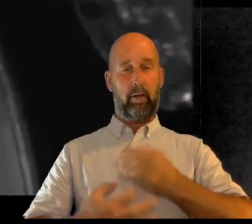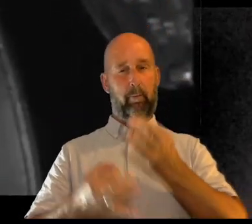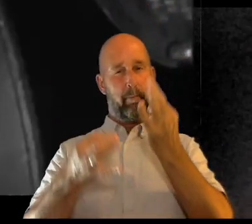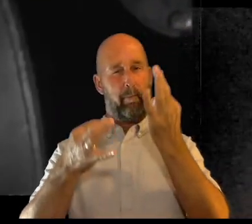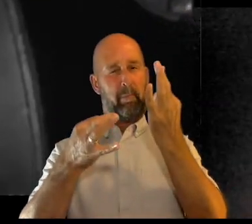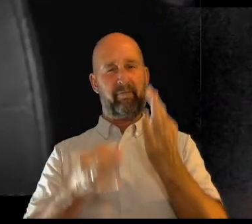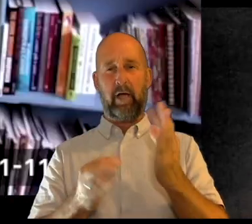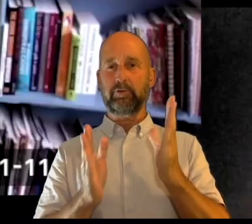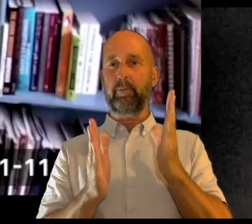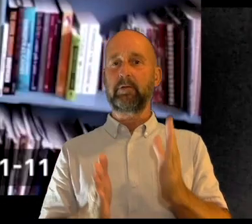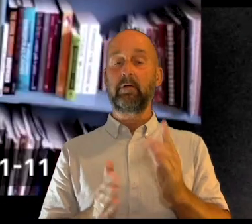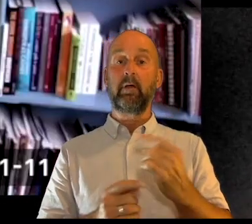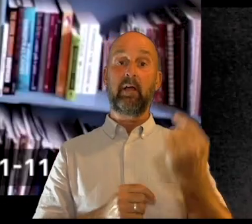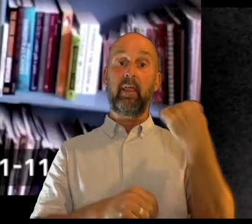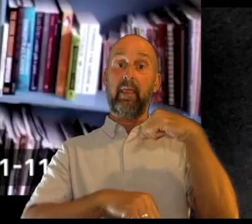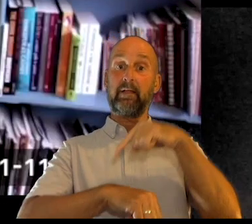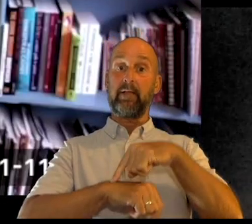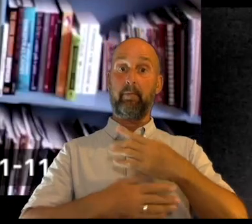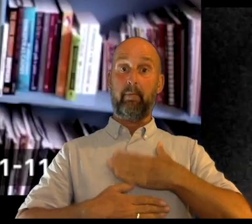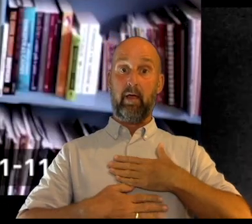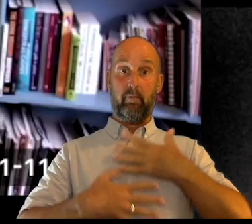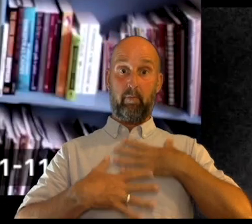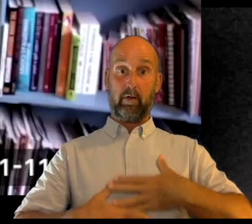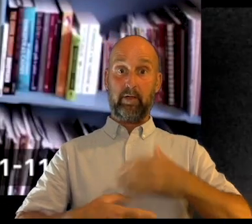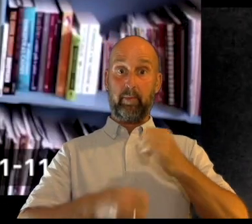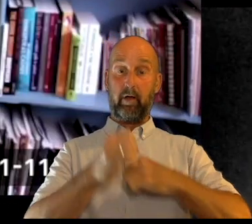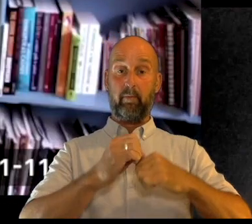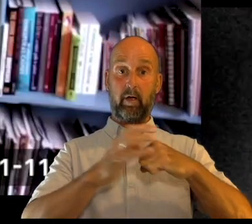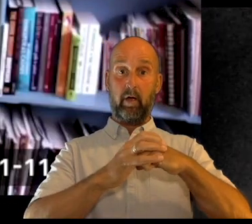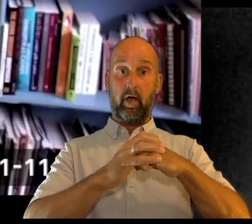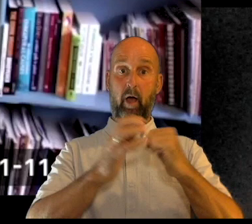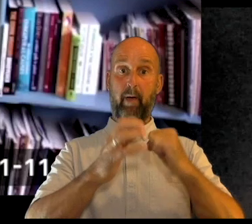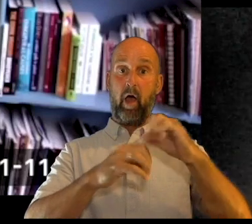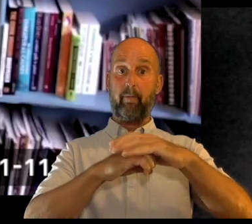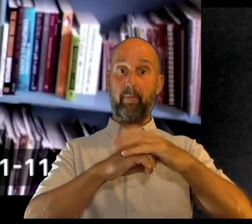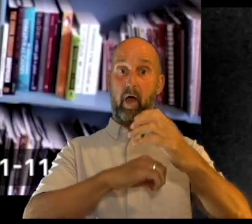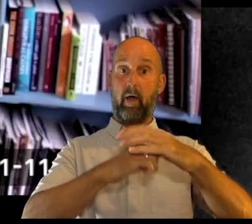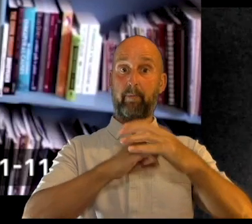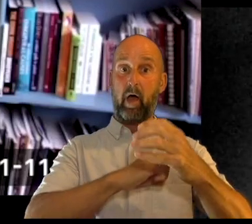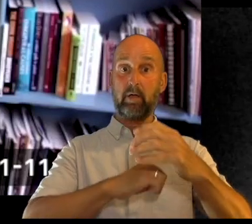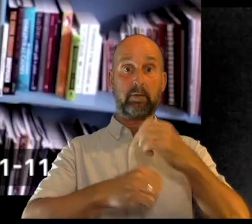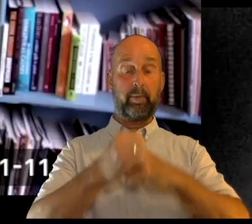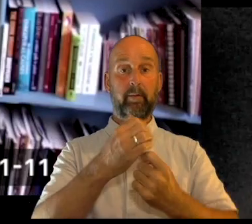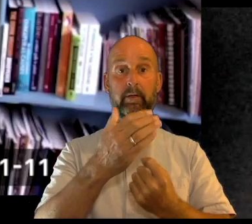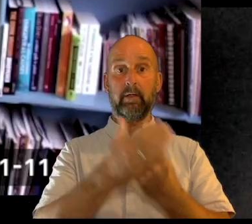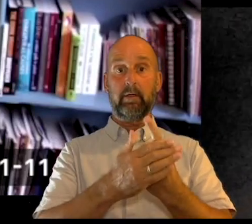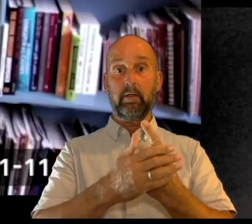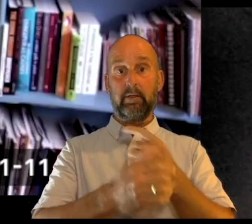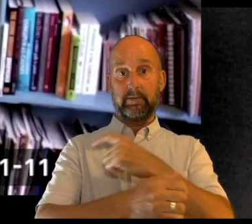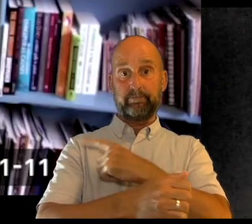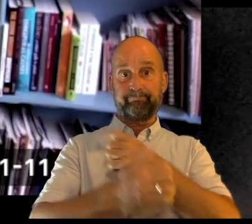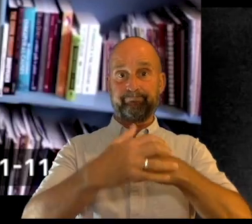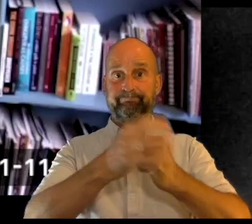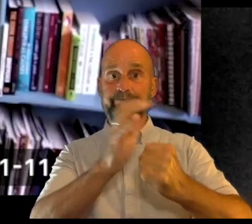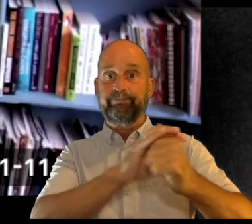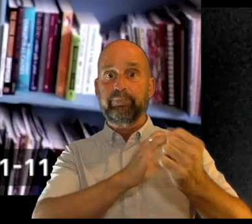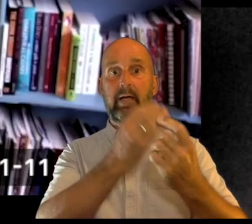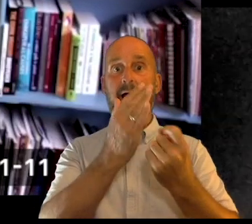when my body was literally coming apart. And I use that term correctly because by that stage I was dislocating frequently.